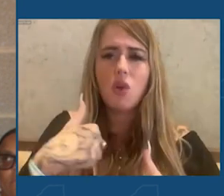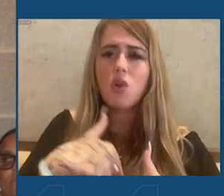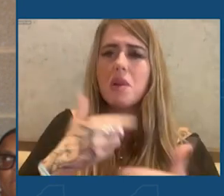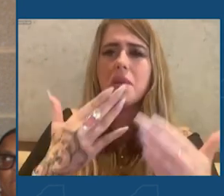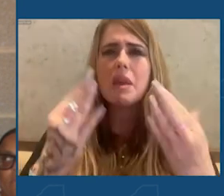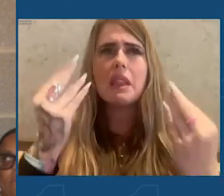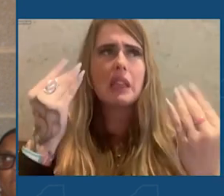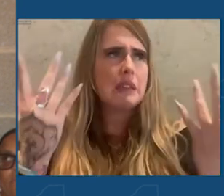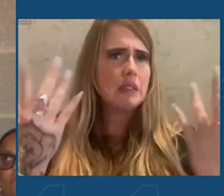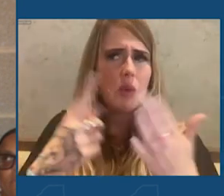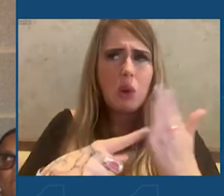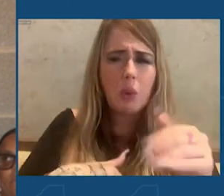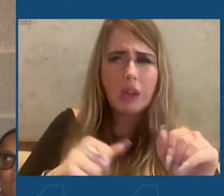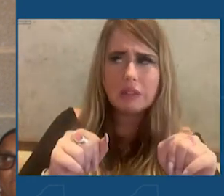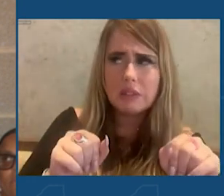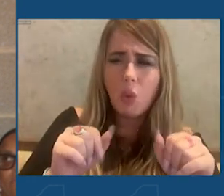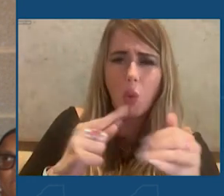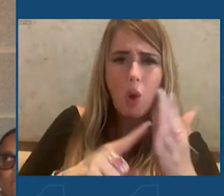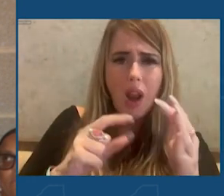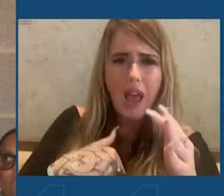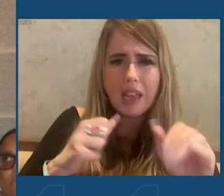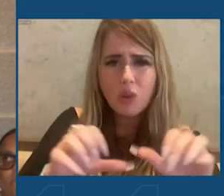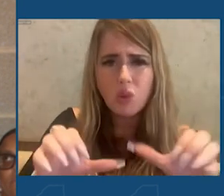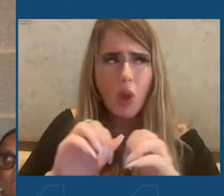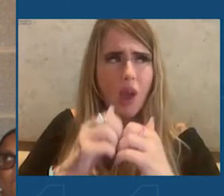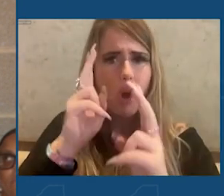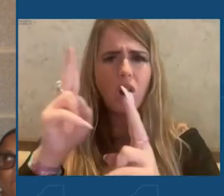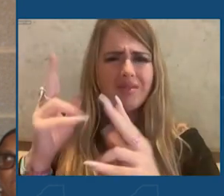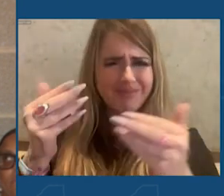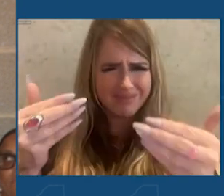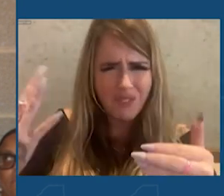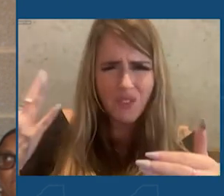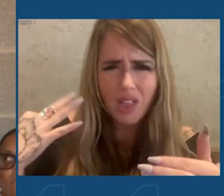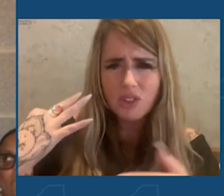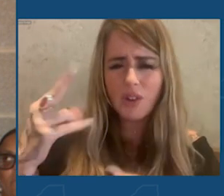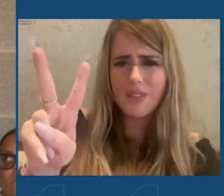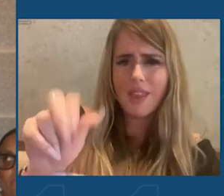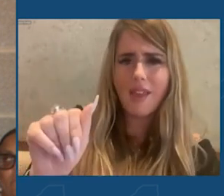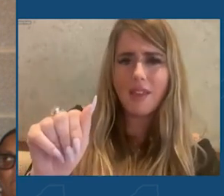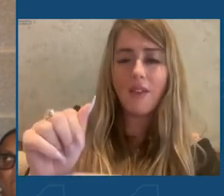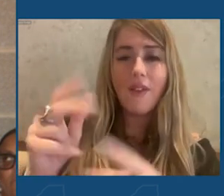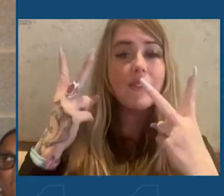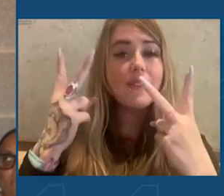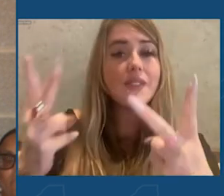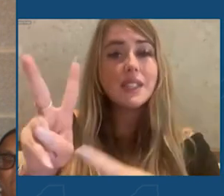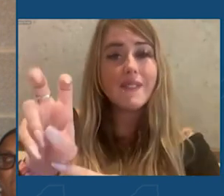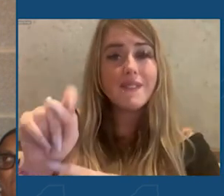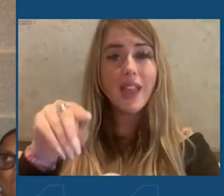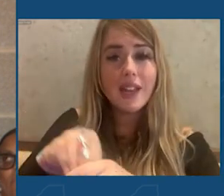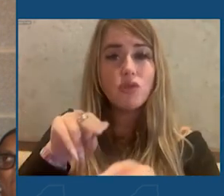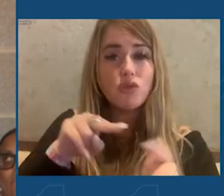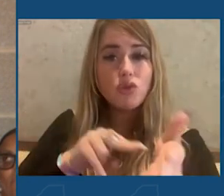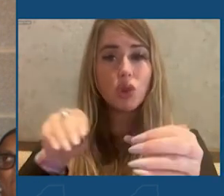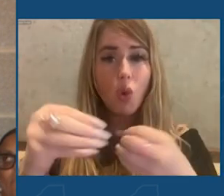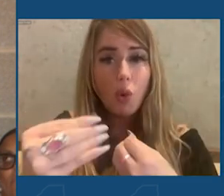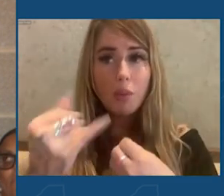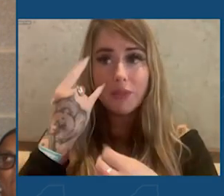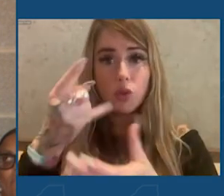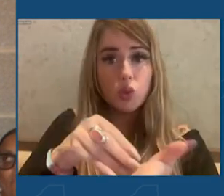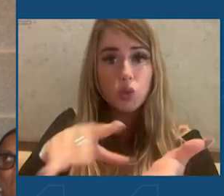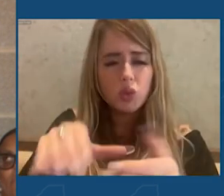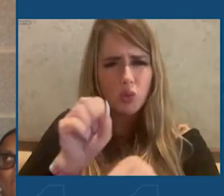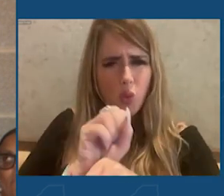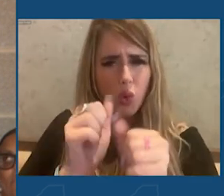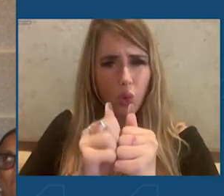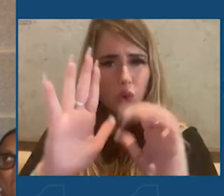do? You can volunteer at the VA. You can visit a veteran in a nursing home. If you're a student, you can work with your classmates